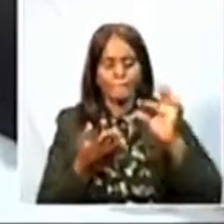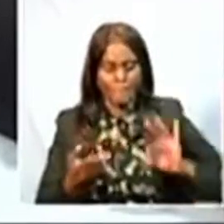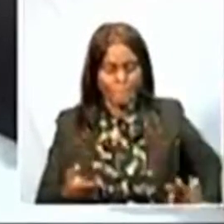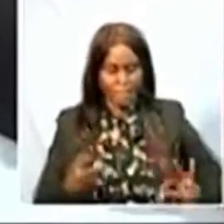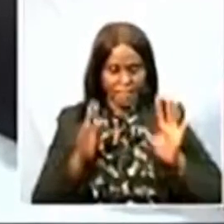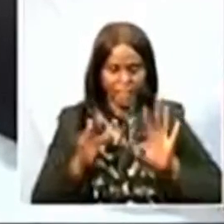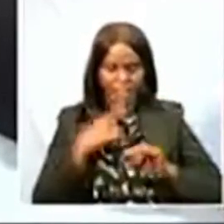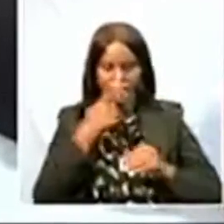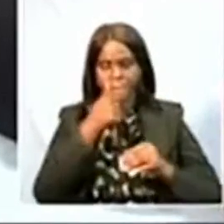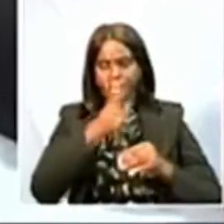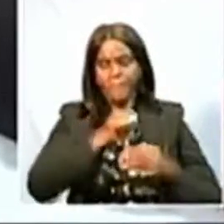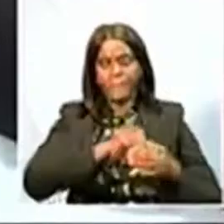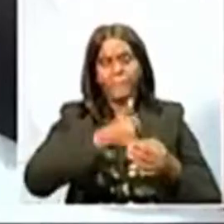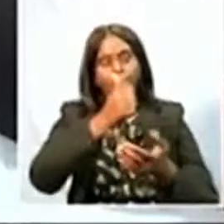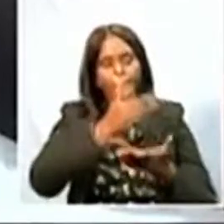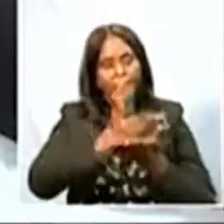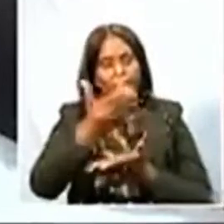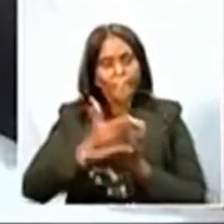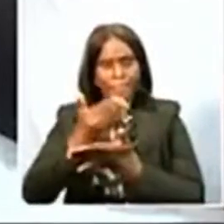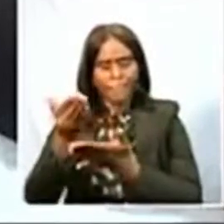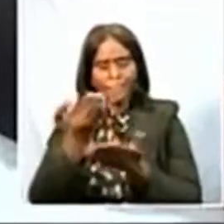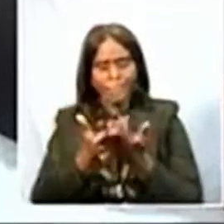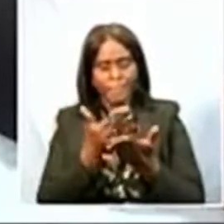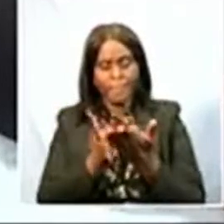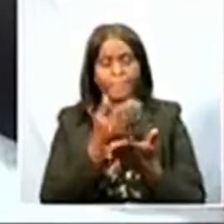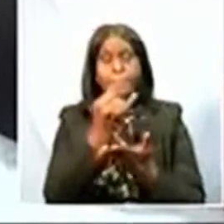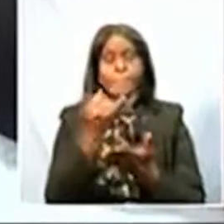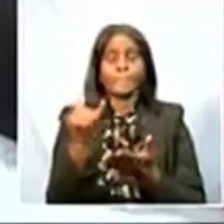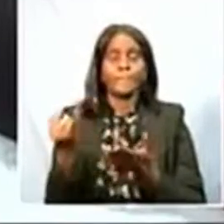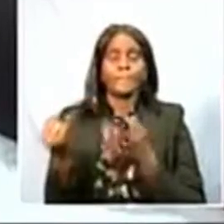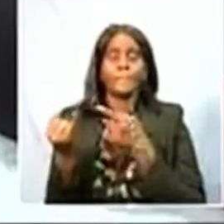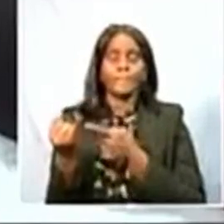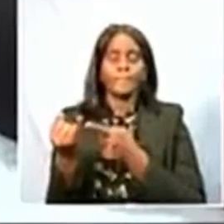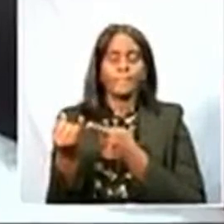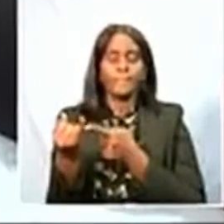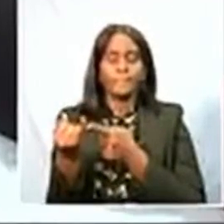beneficiaries that procured the stated items,